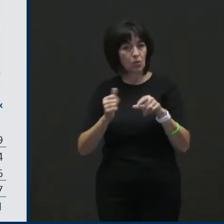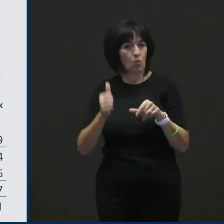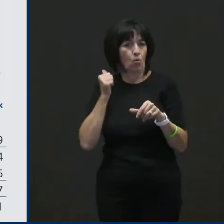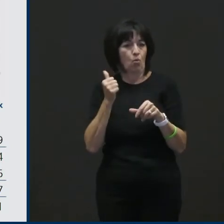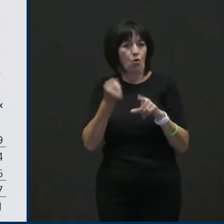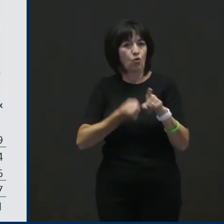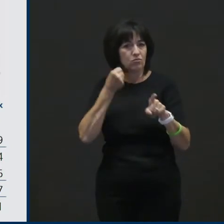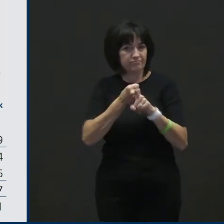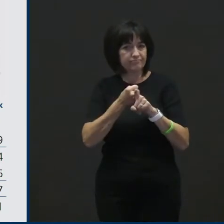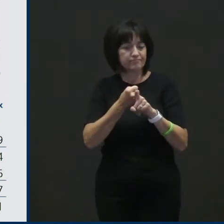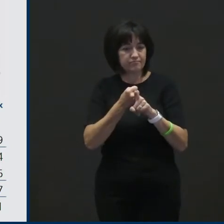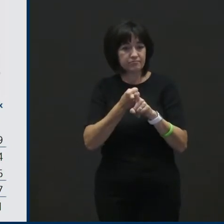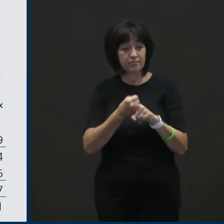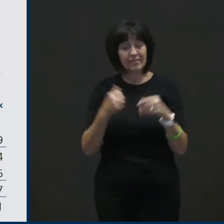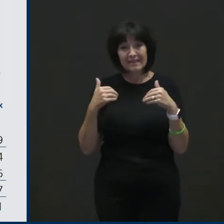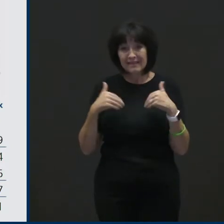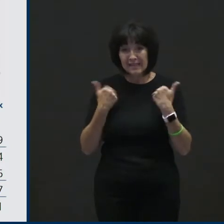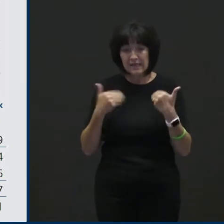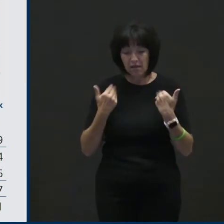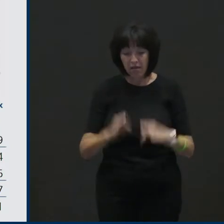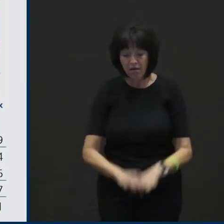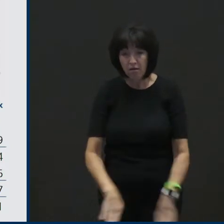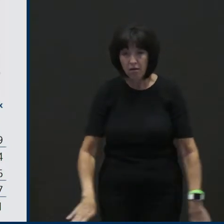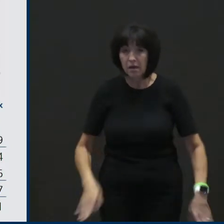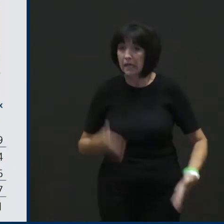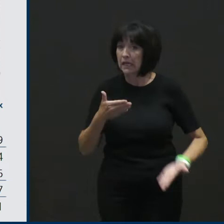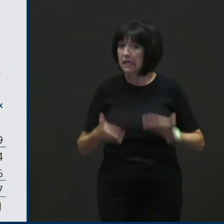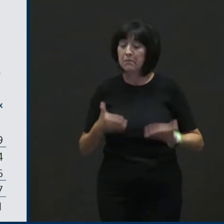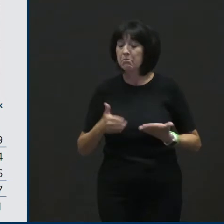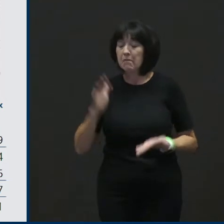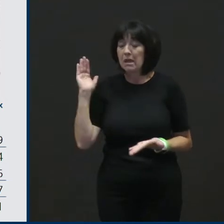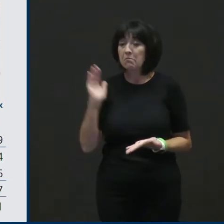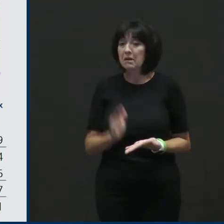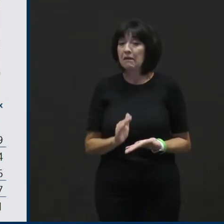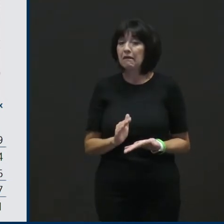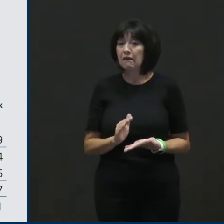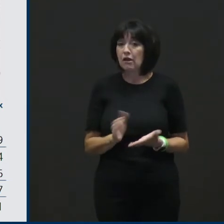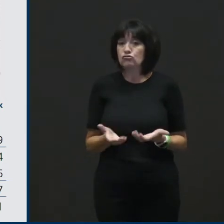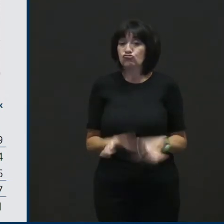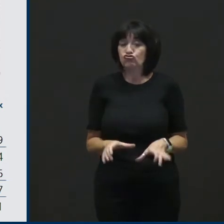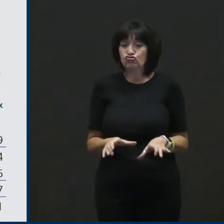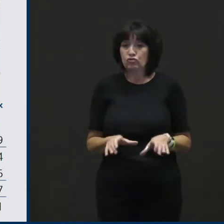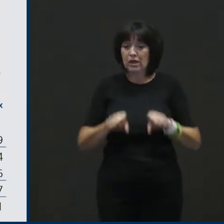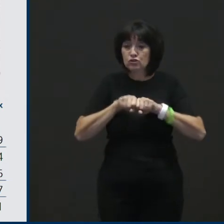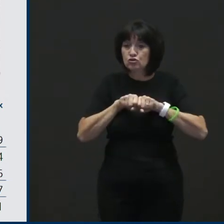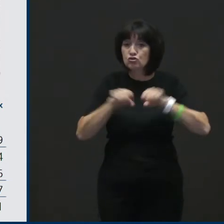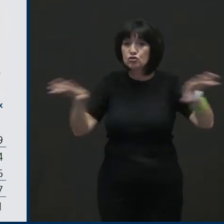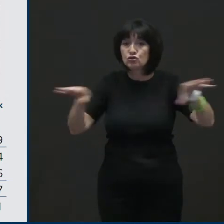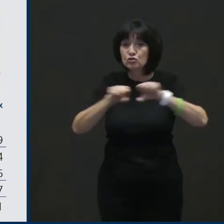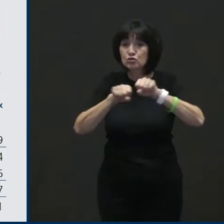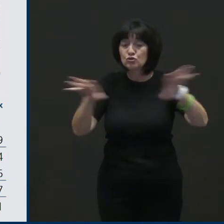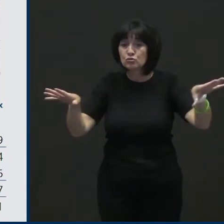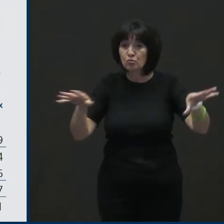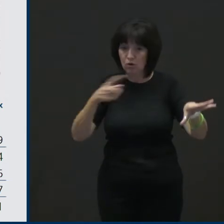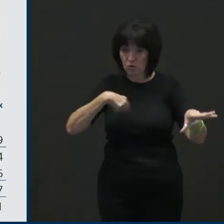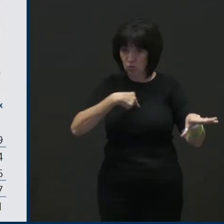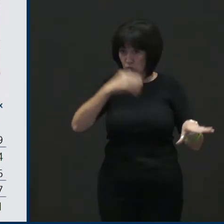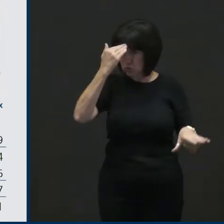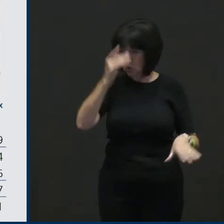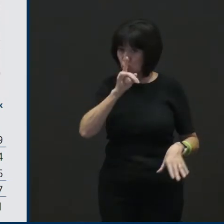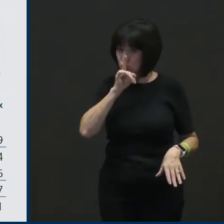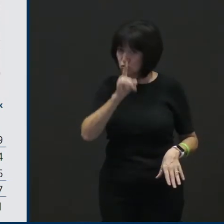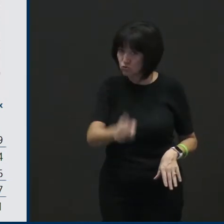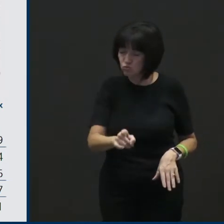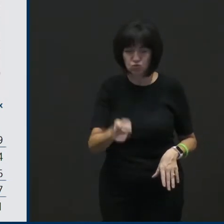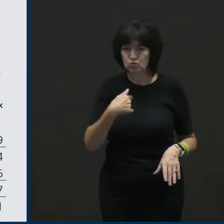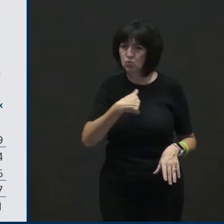the young may be less likely to spread infection, but we don't know that with certainty yet. We don't know that they don't